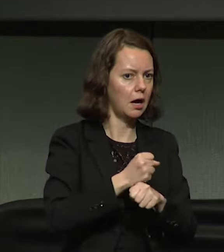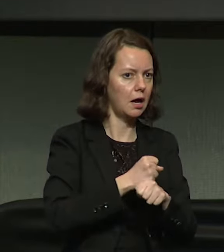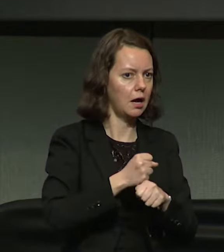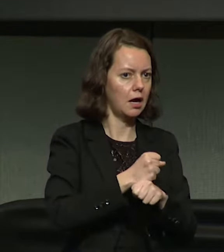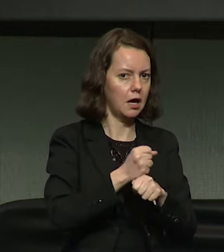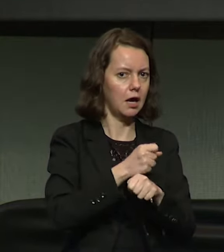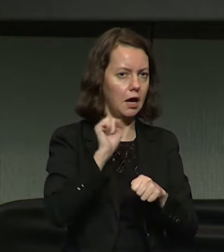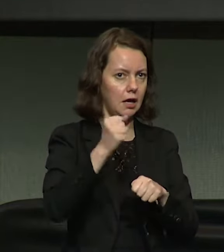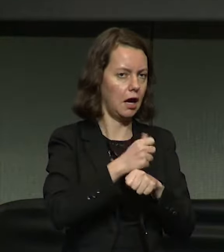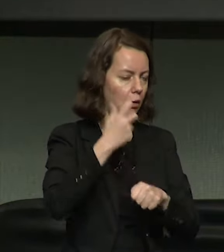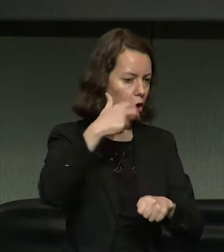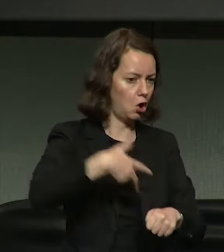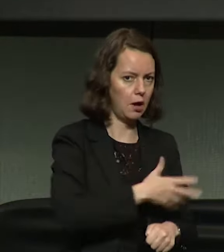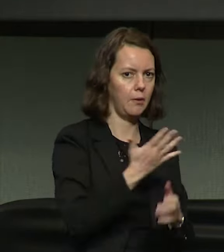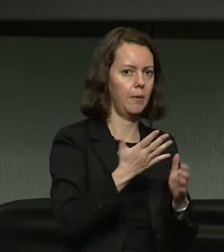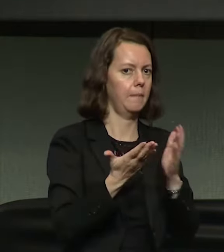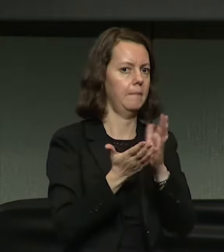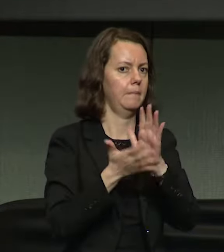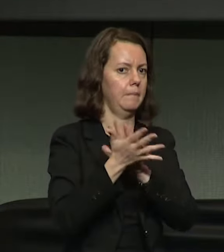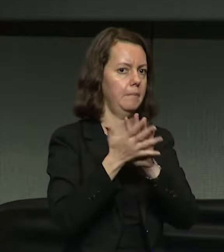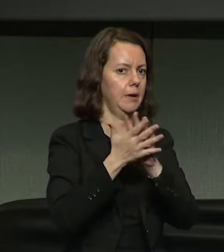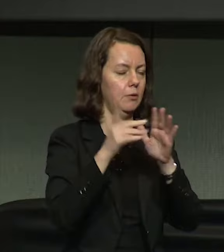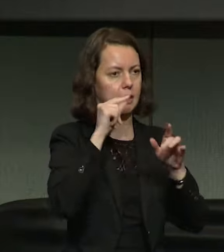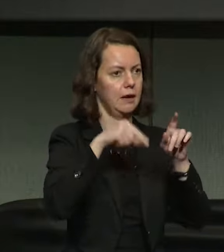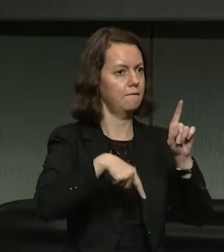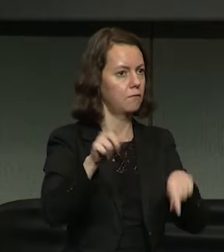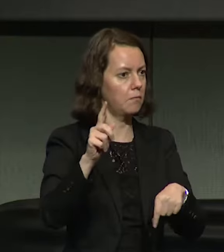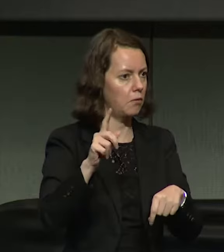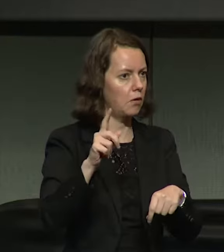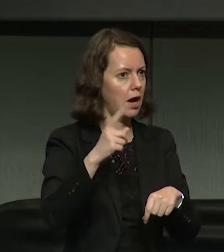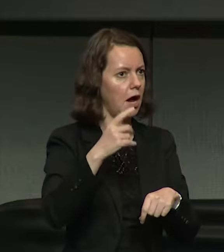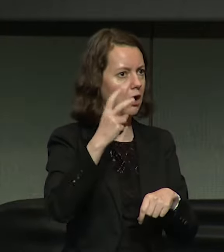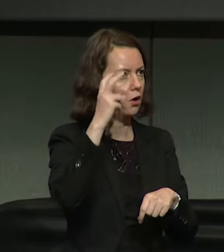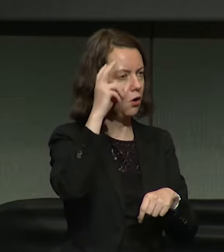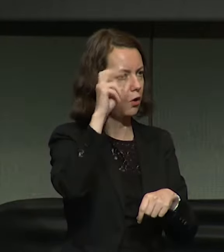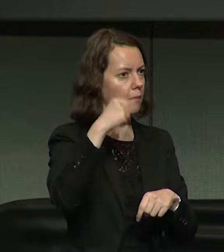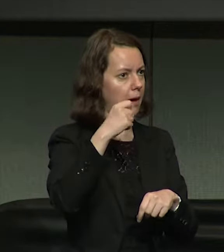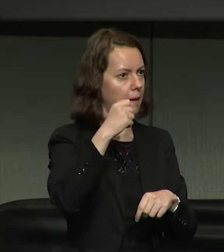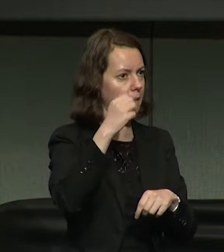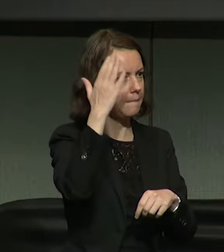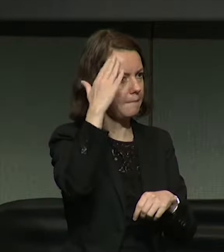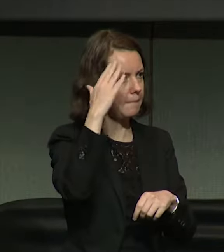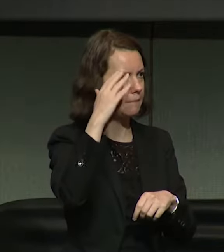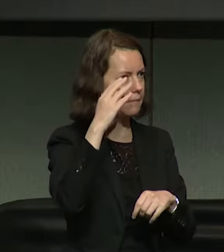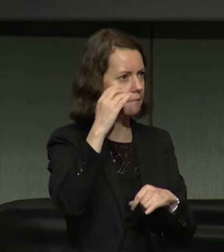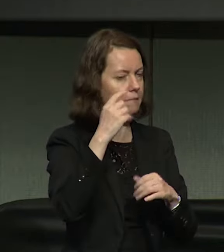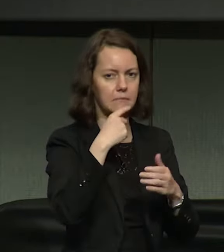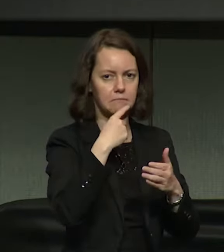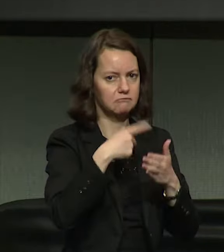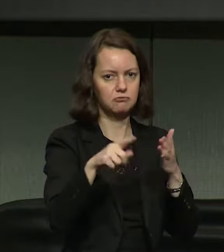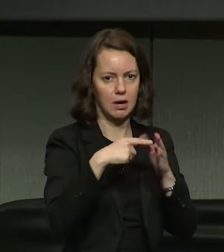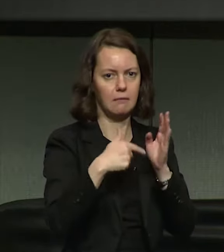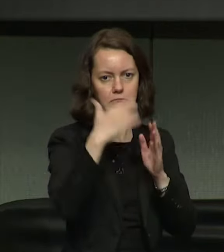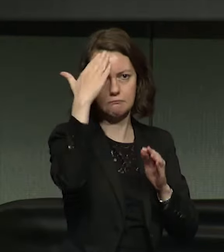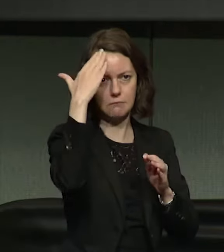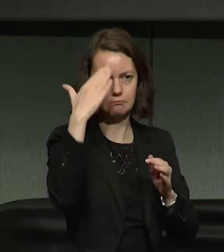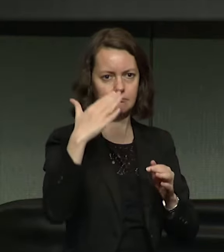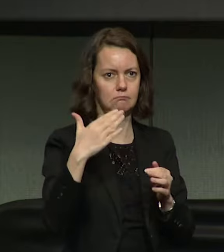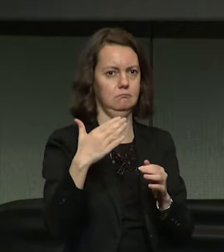front yard, or I used to call my mum an old black gin, which was never very pleasant to have to live in